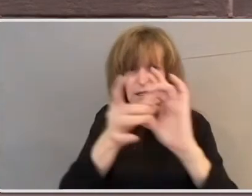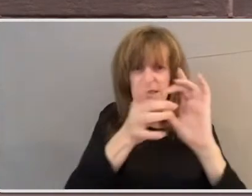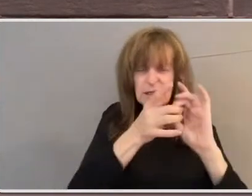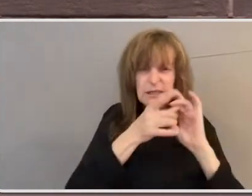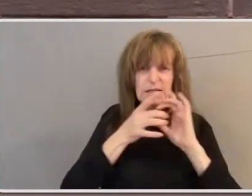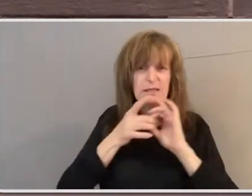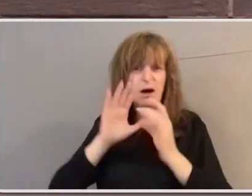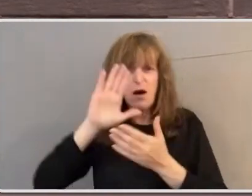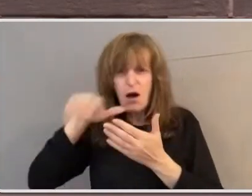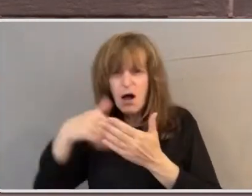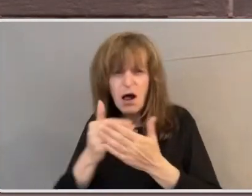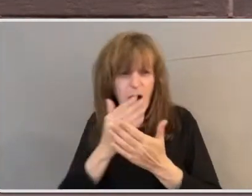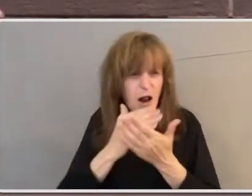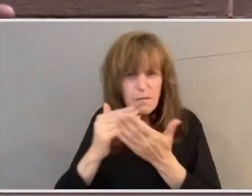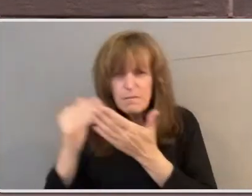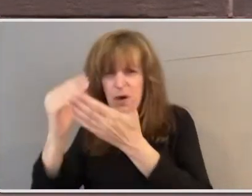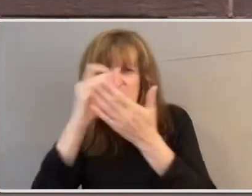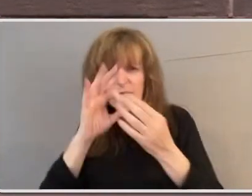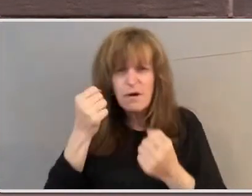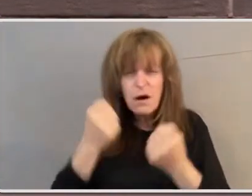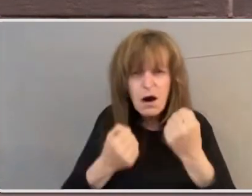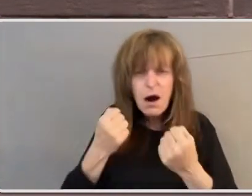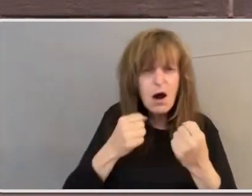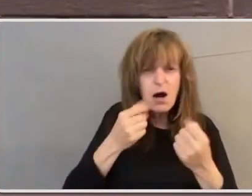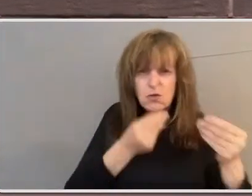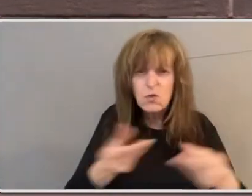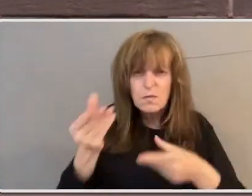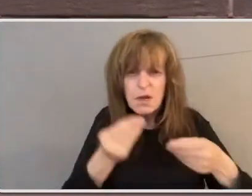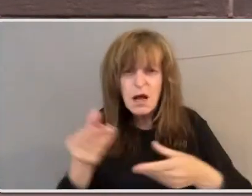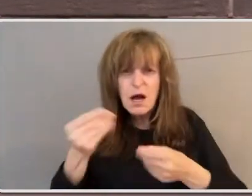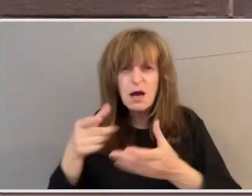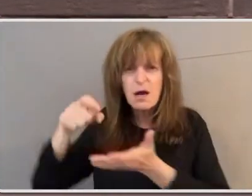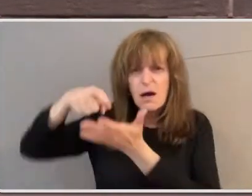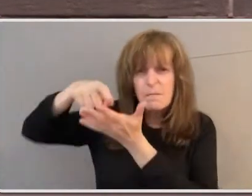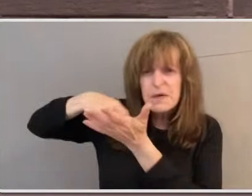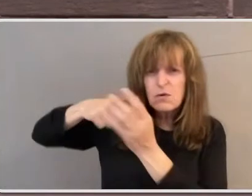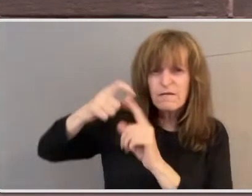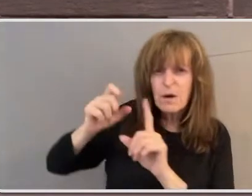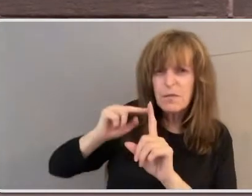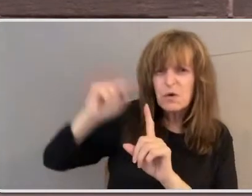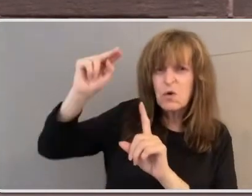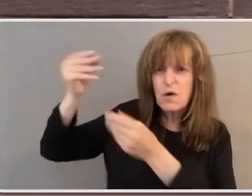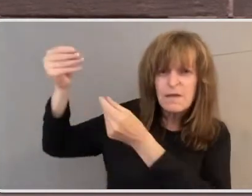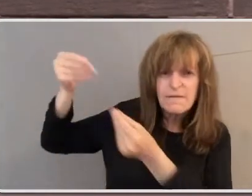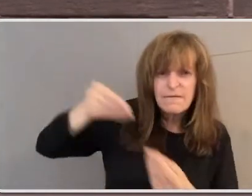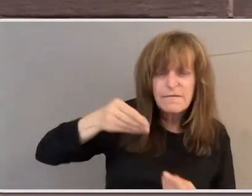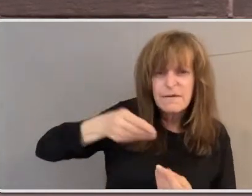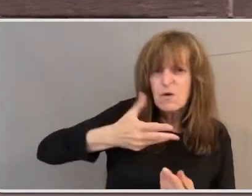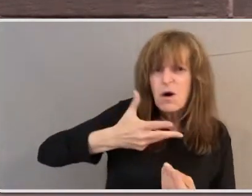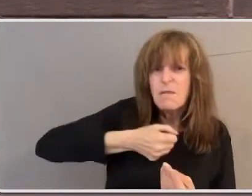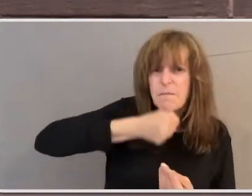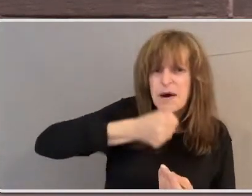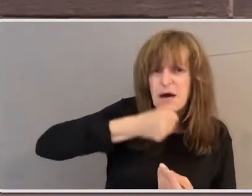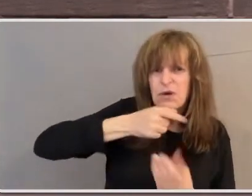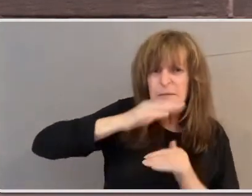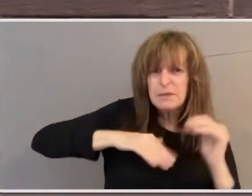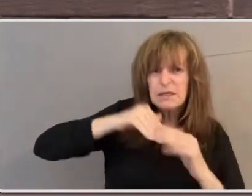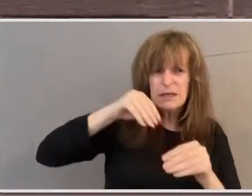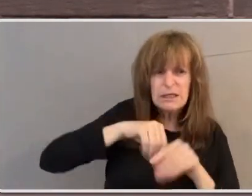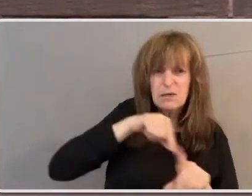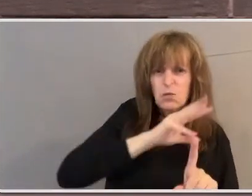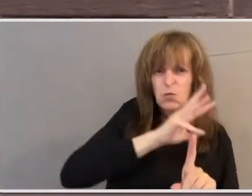north will fuel batteries built in Windsor, and automobile assembly plants in Oakville,